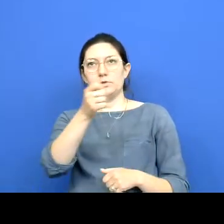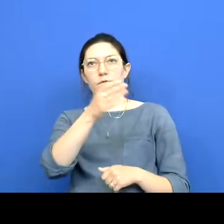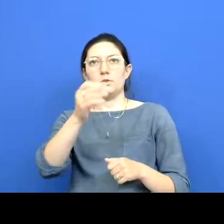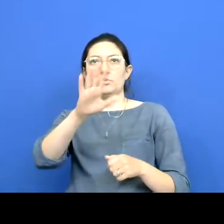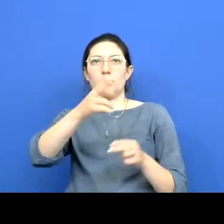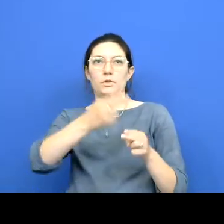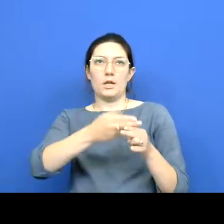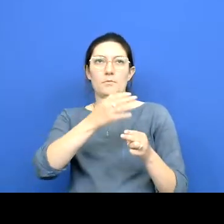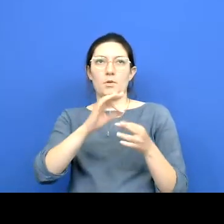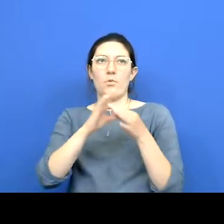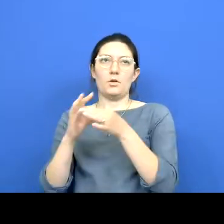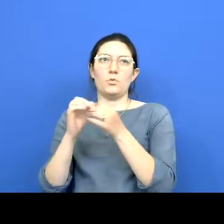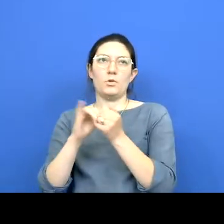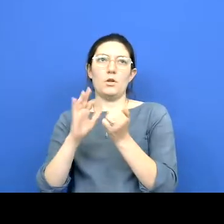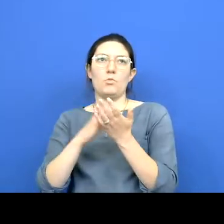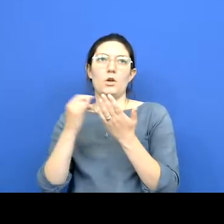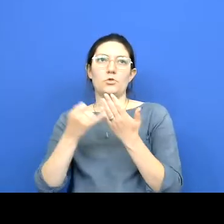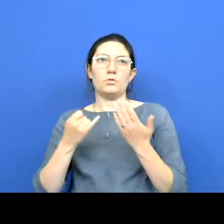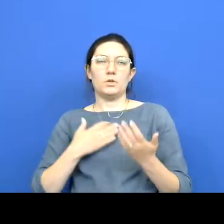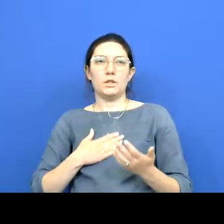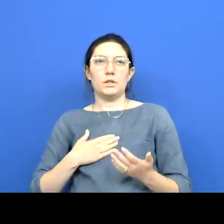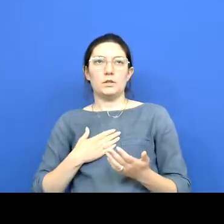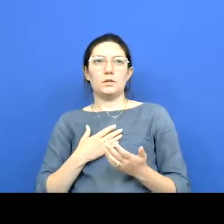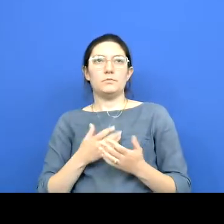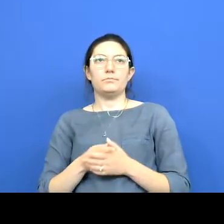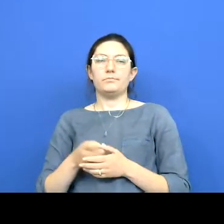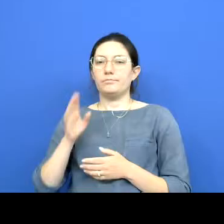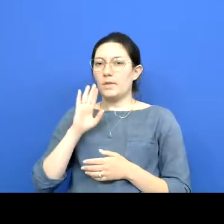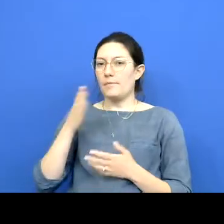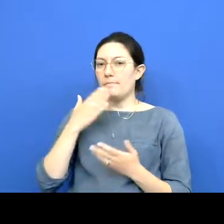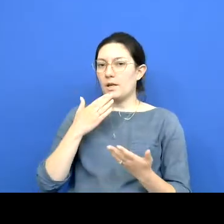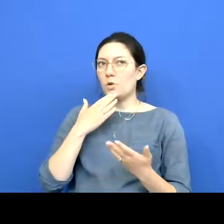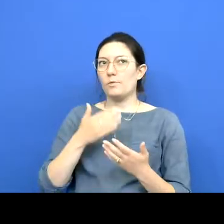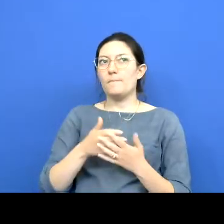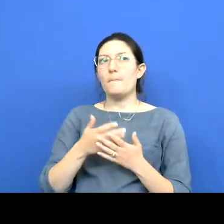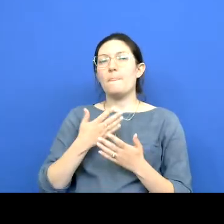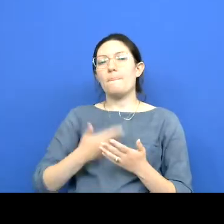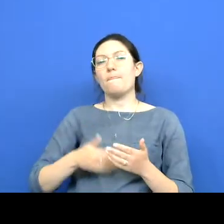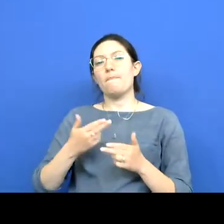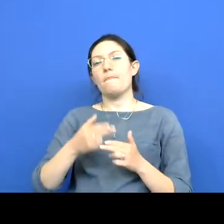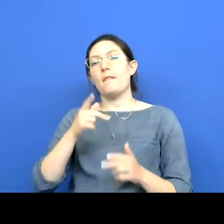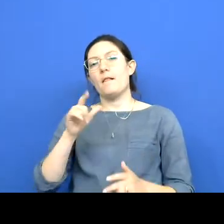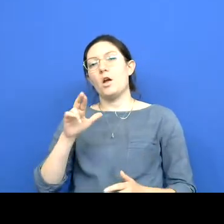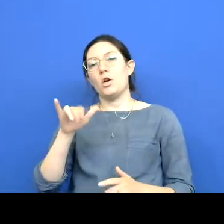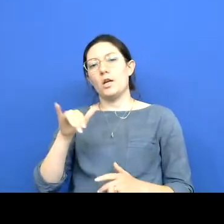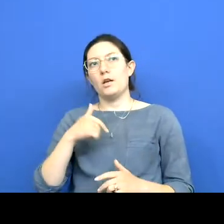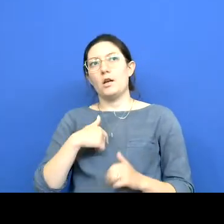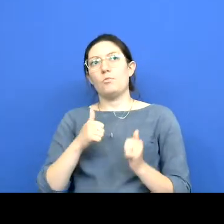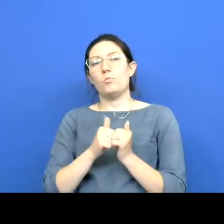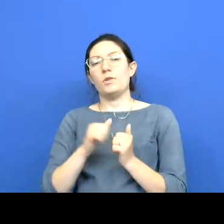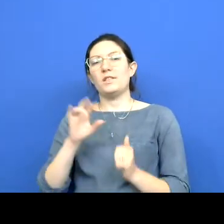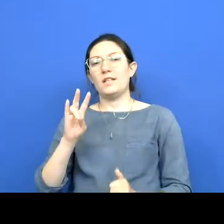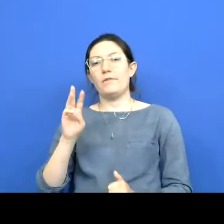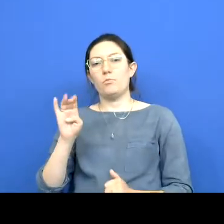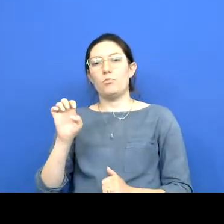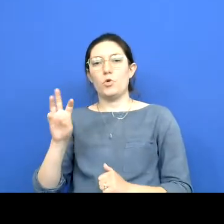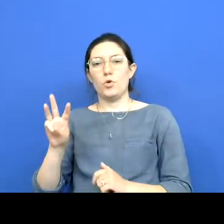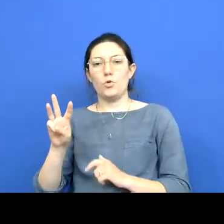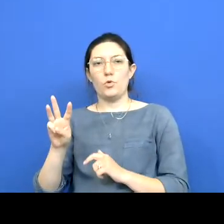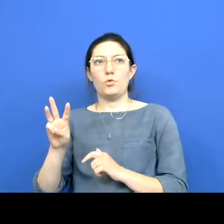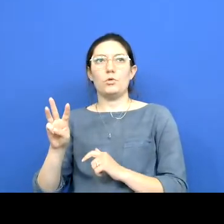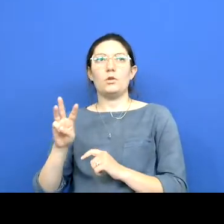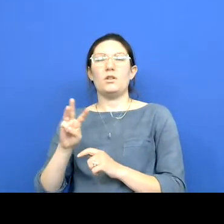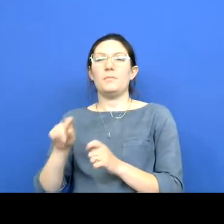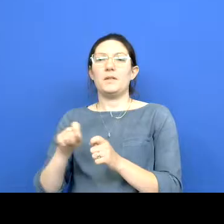your relationship to the project, and make the presentation. Hi, thank you. My name's Larry Adler. I'm with Seven Brew, and in particular